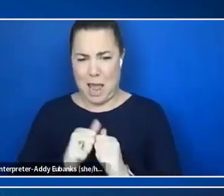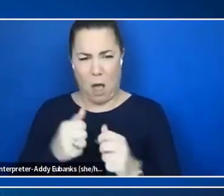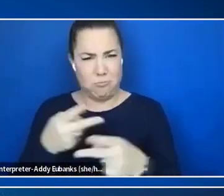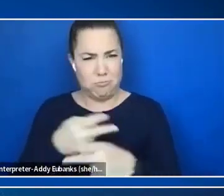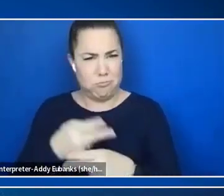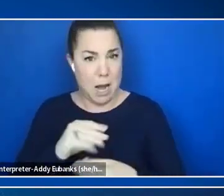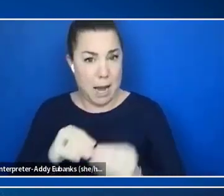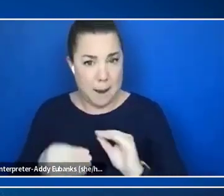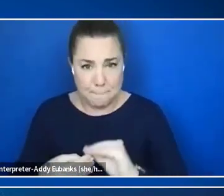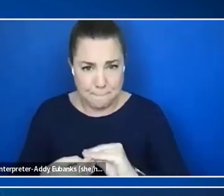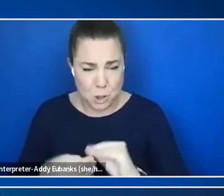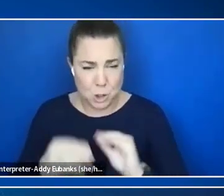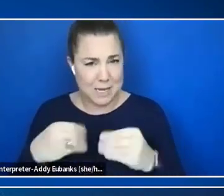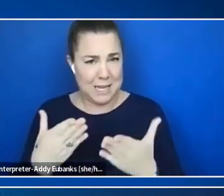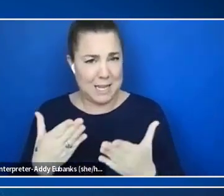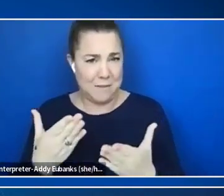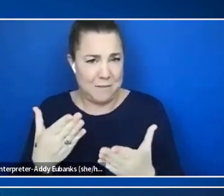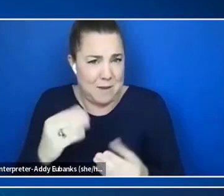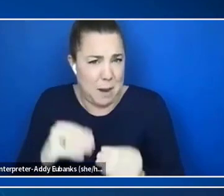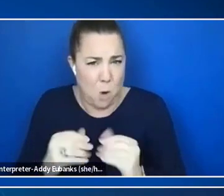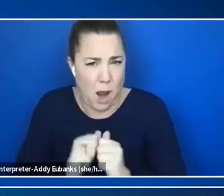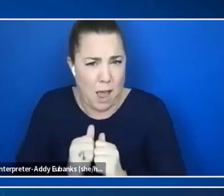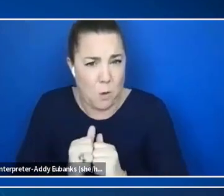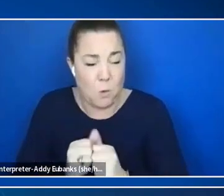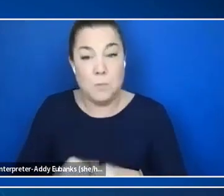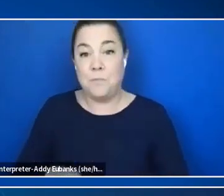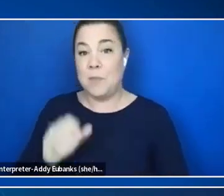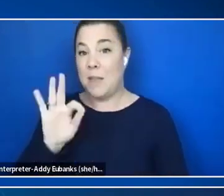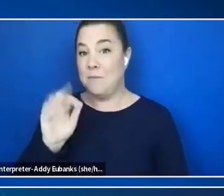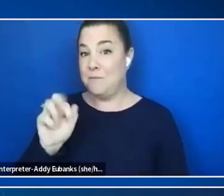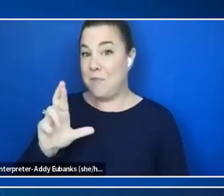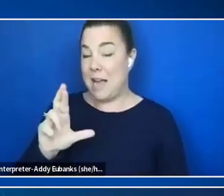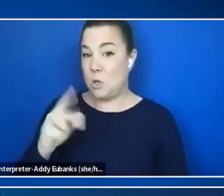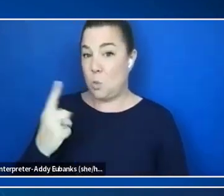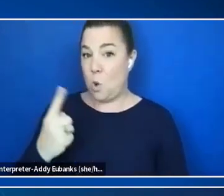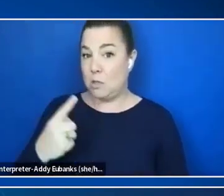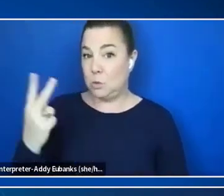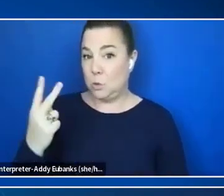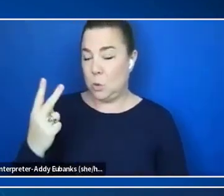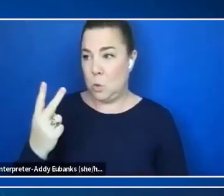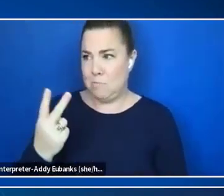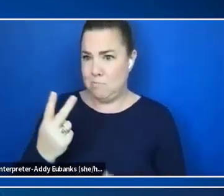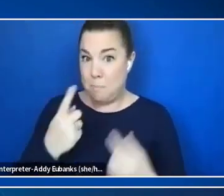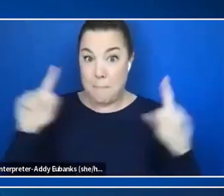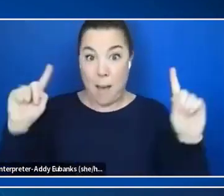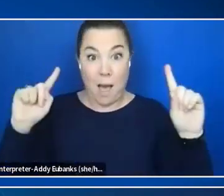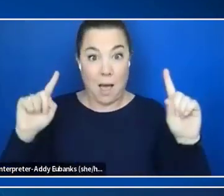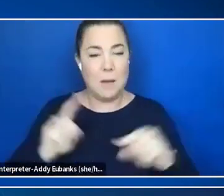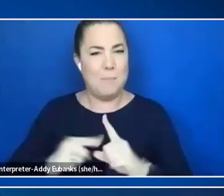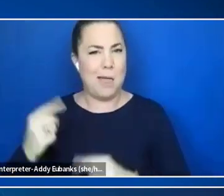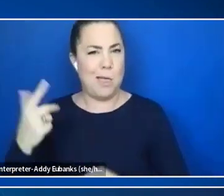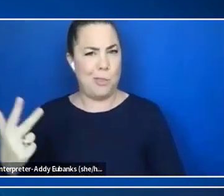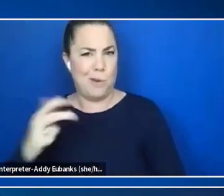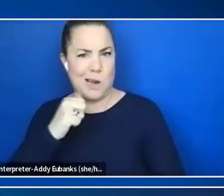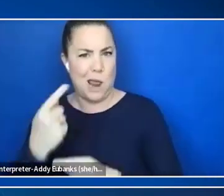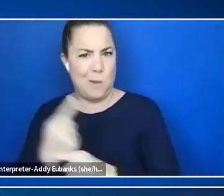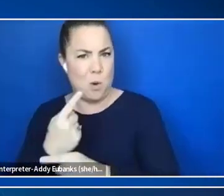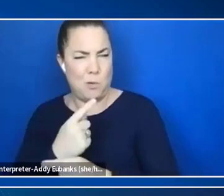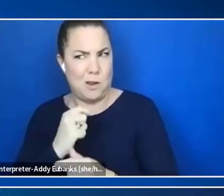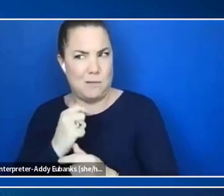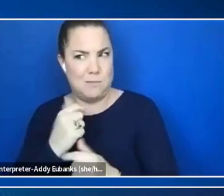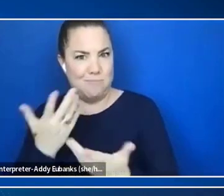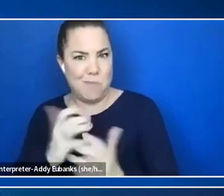things, but if factor 1 and 2 are exceptional and 3 is not appropriate, how will that affect the score?